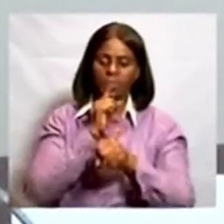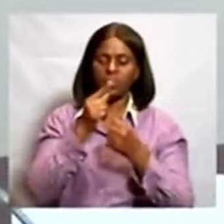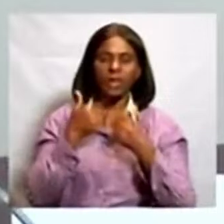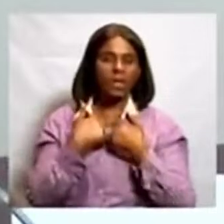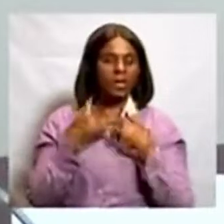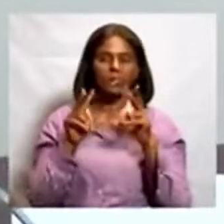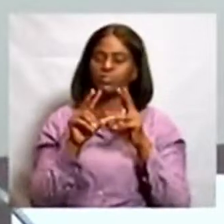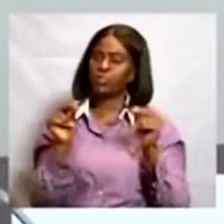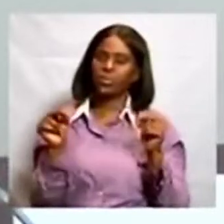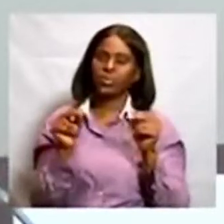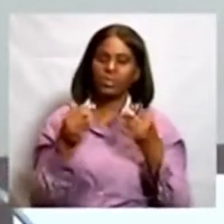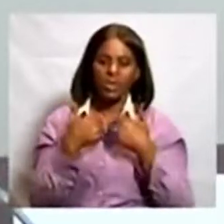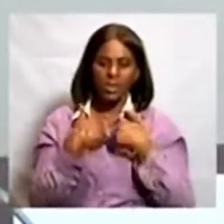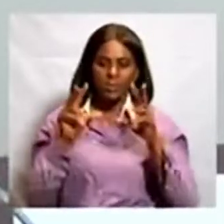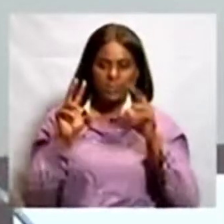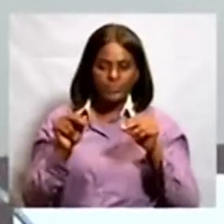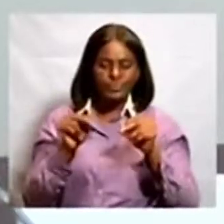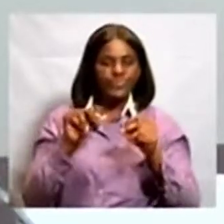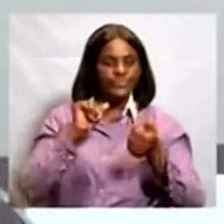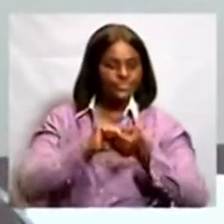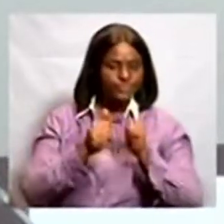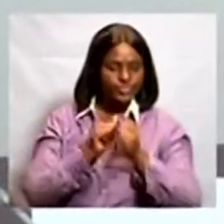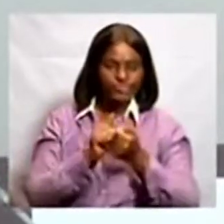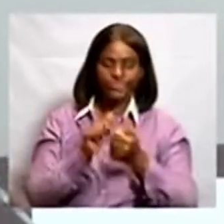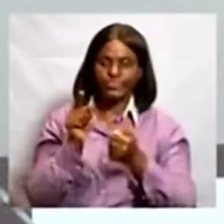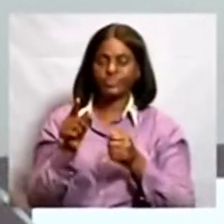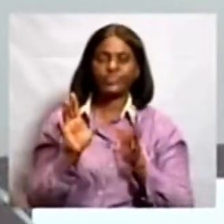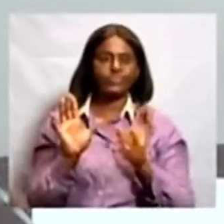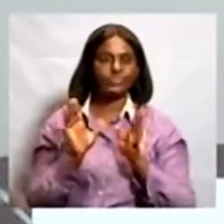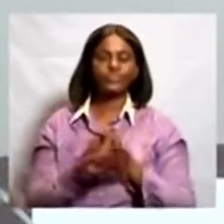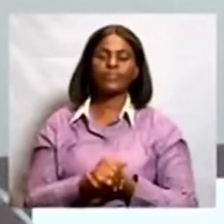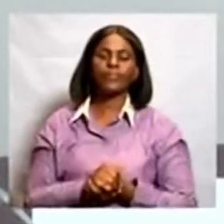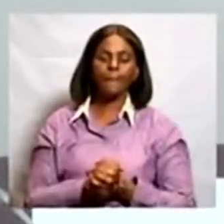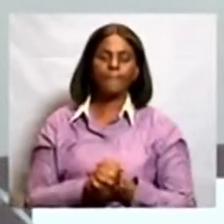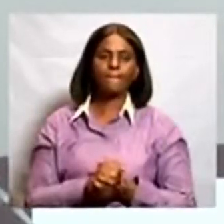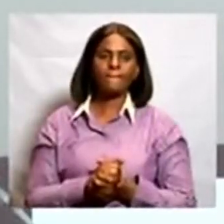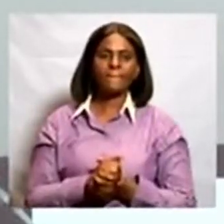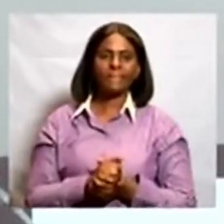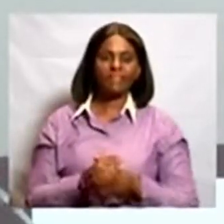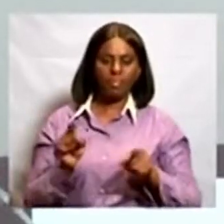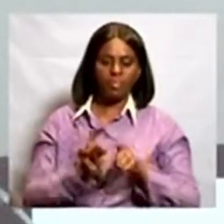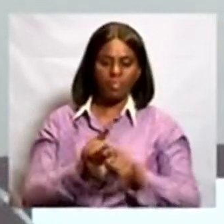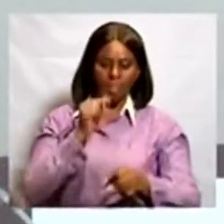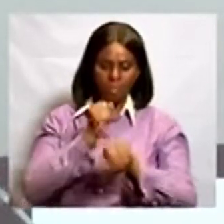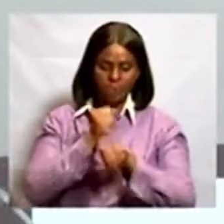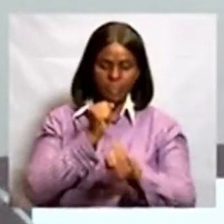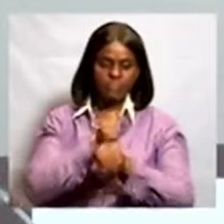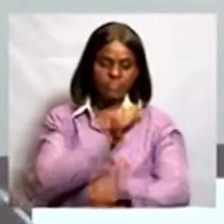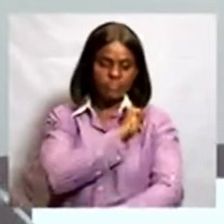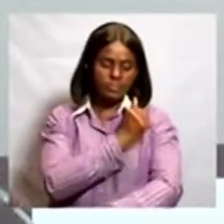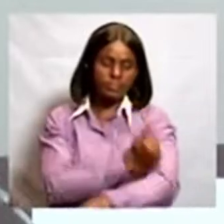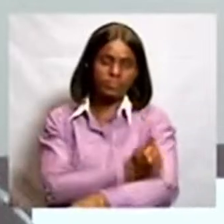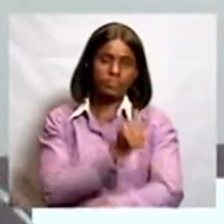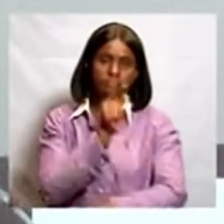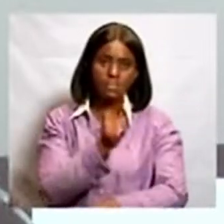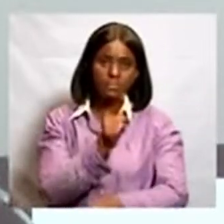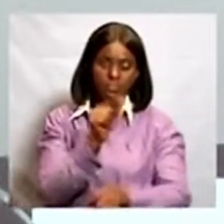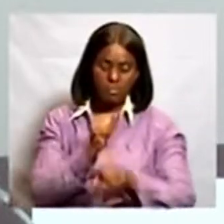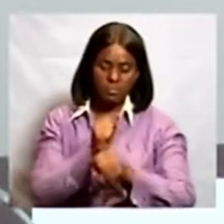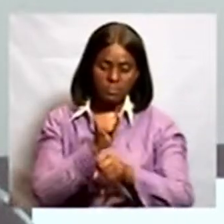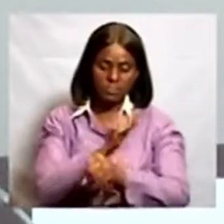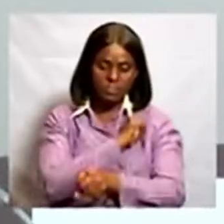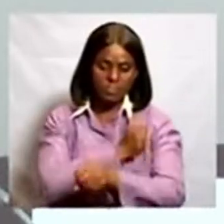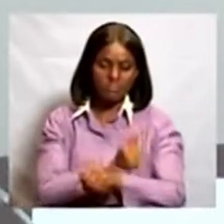no potential conflict of interest. The functions of the authority,